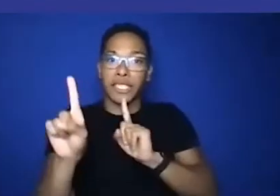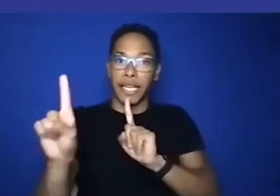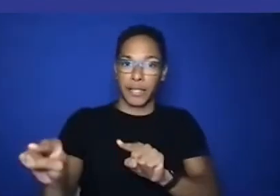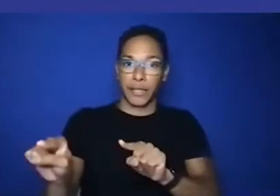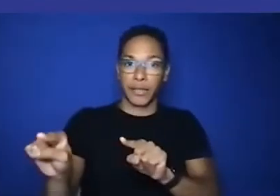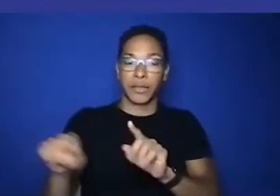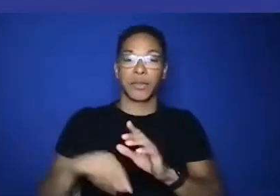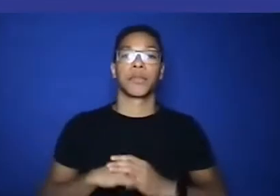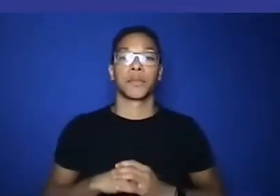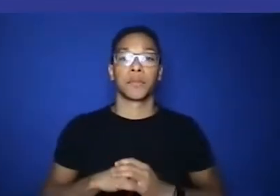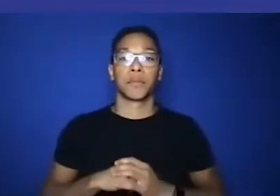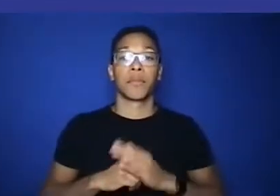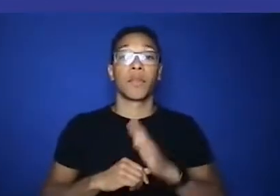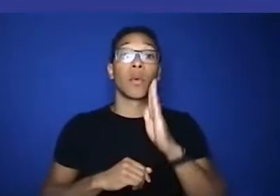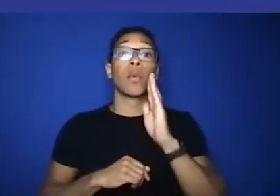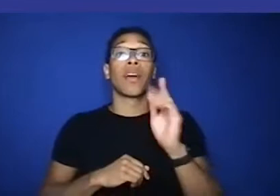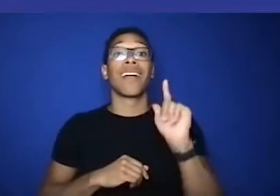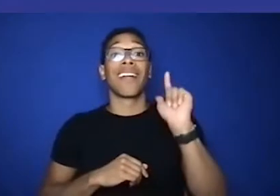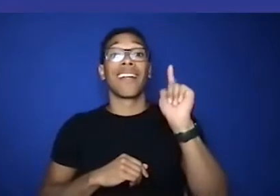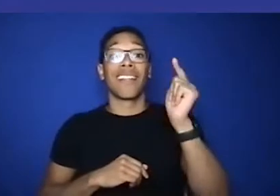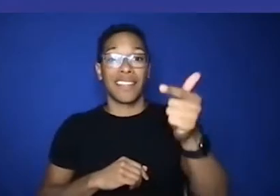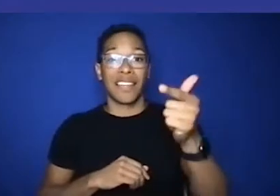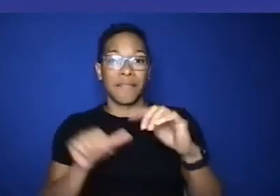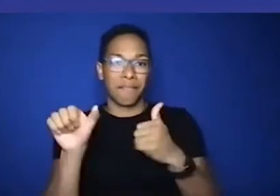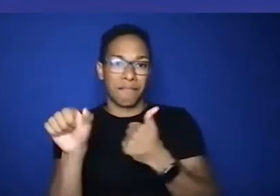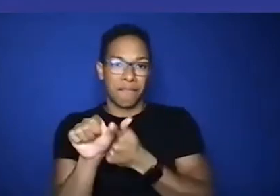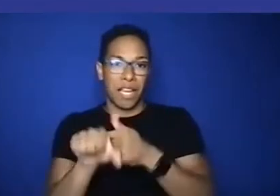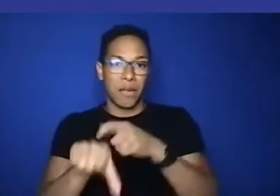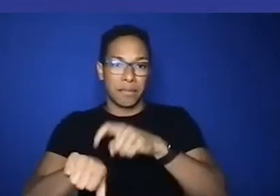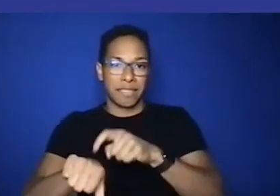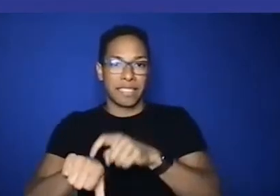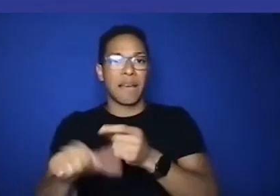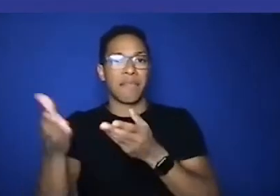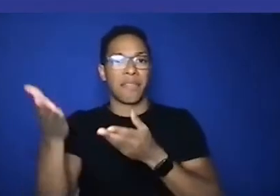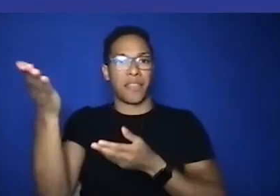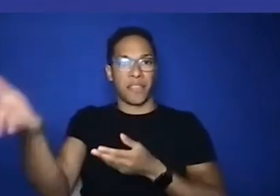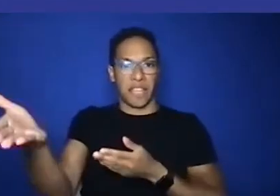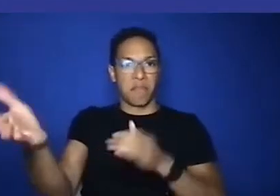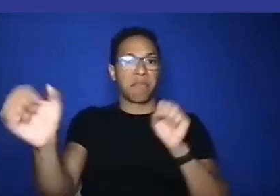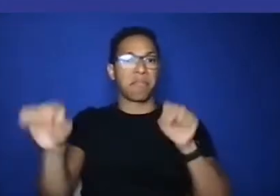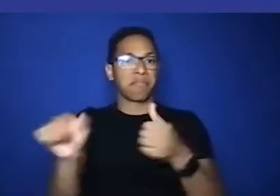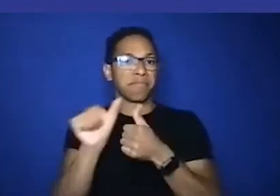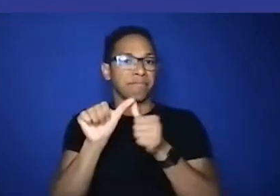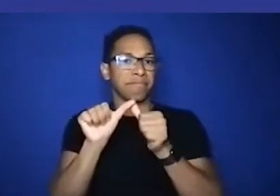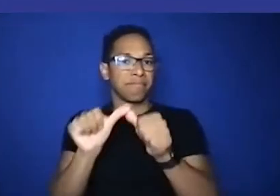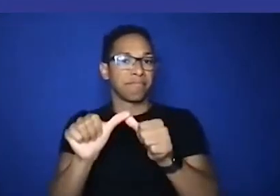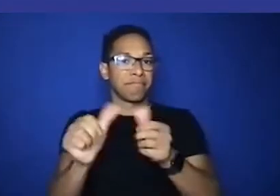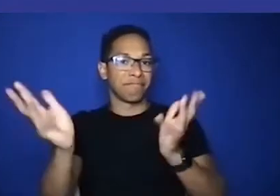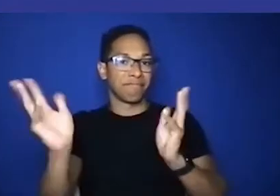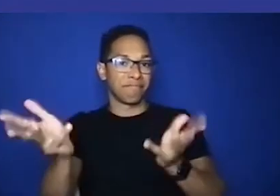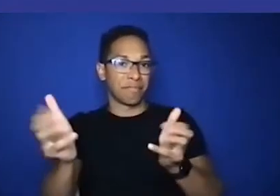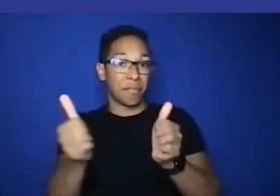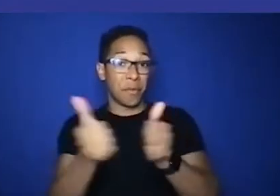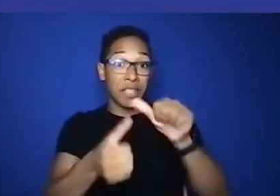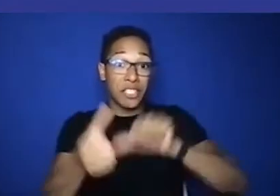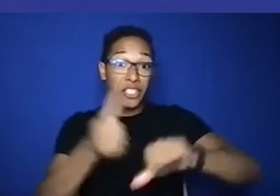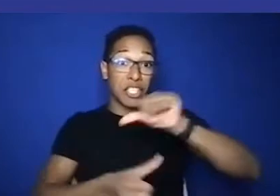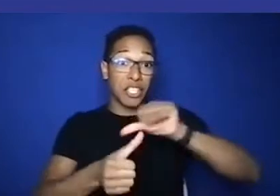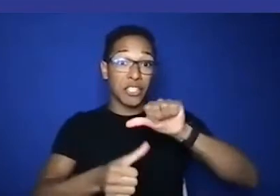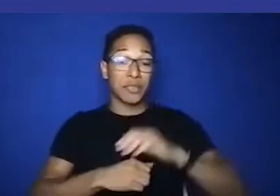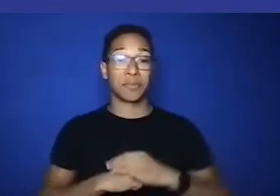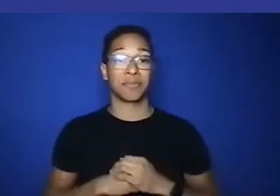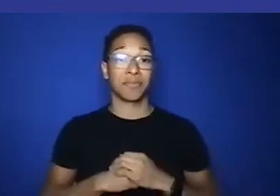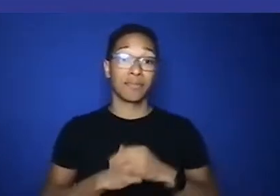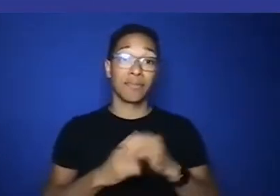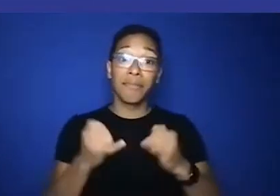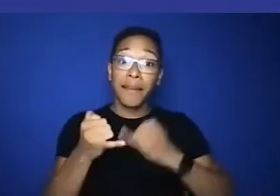community section of the HOVA platform where you can continue this conversation amongst yourselves. Lastly, we hope